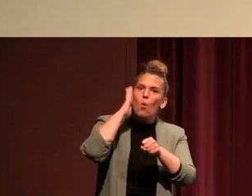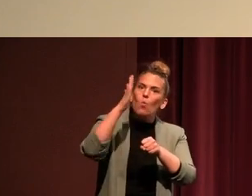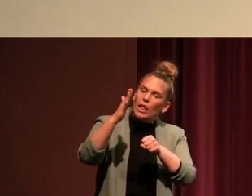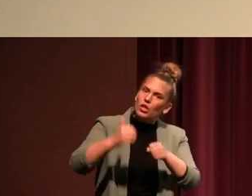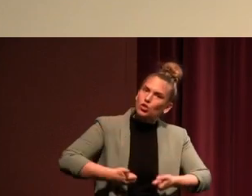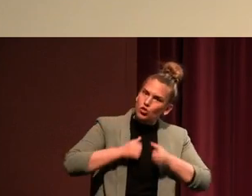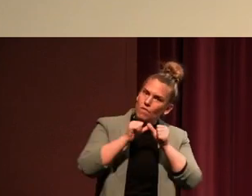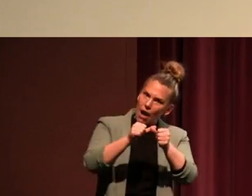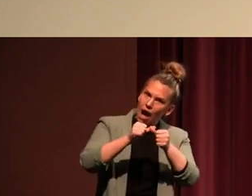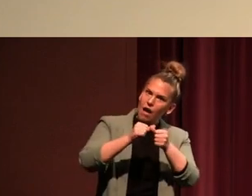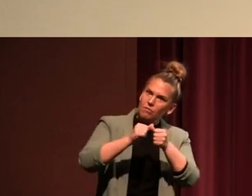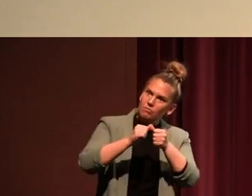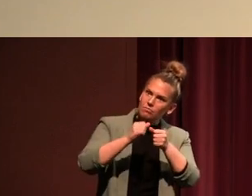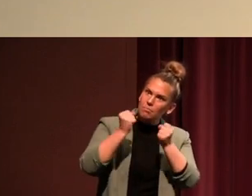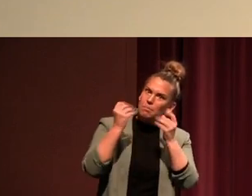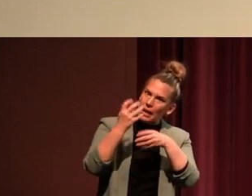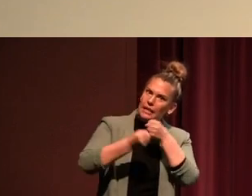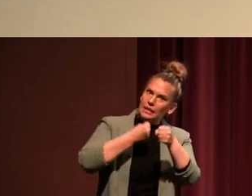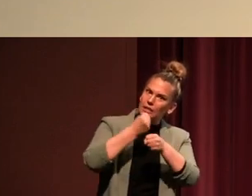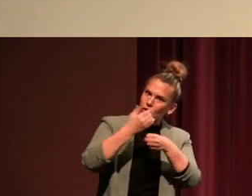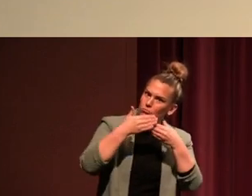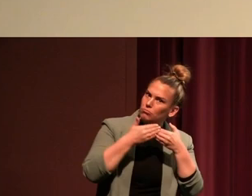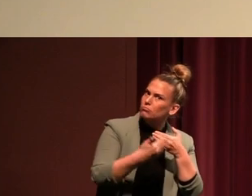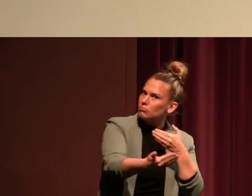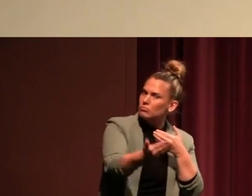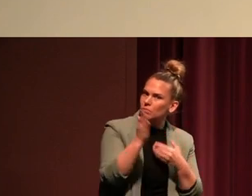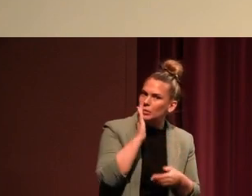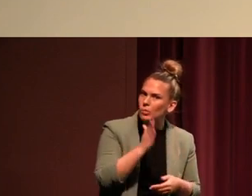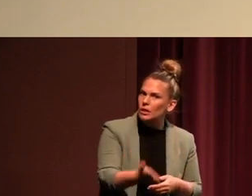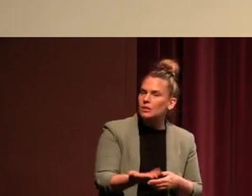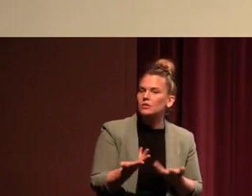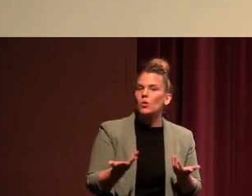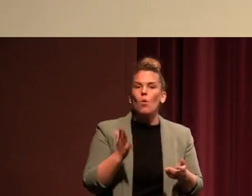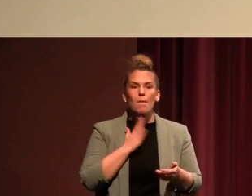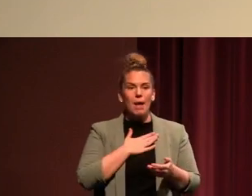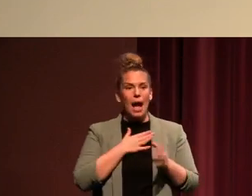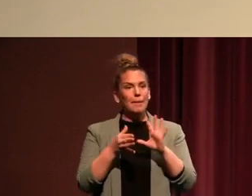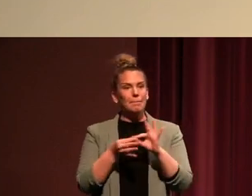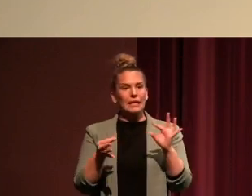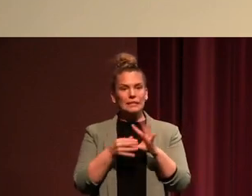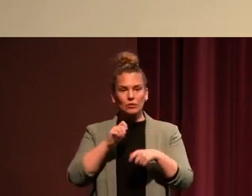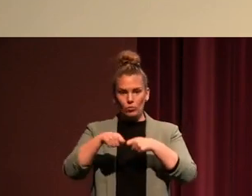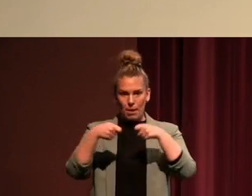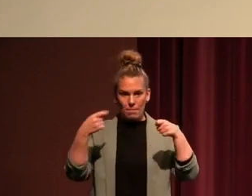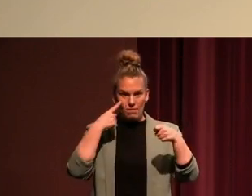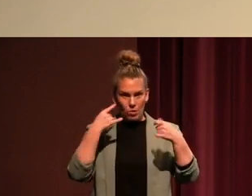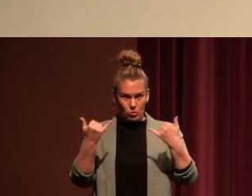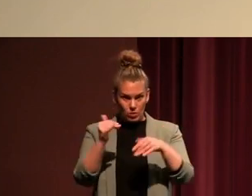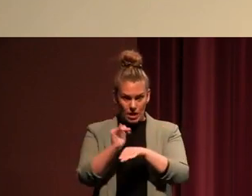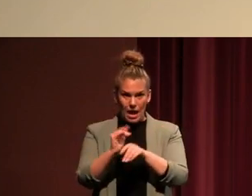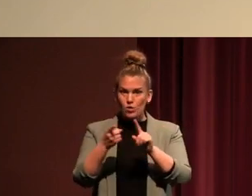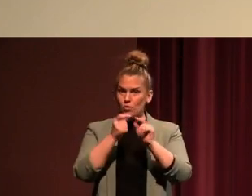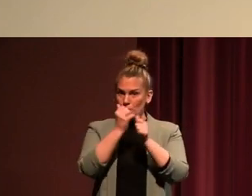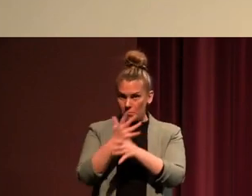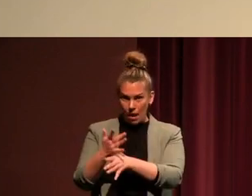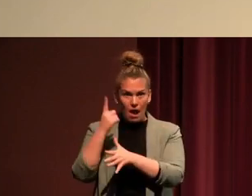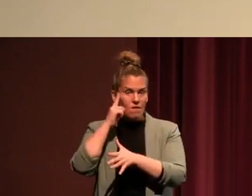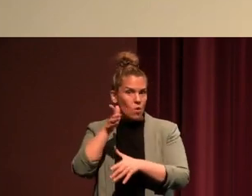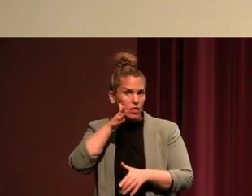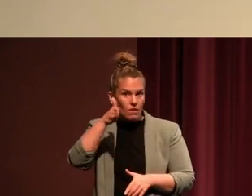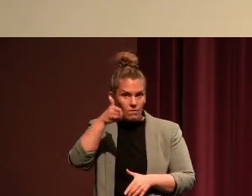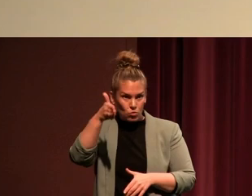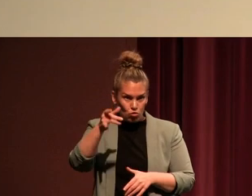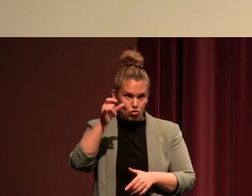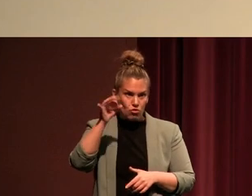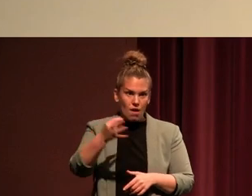come. So my answer to the question is sort of my message for tonight. To prepare for the future of